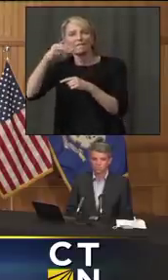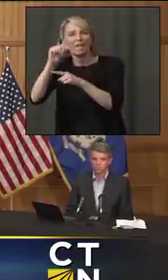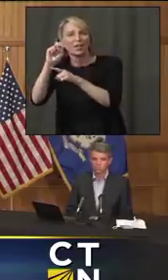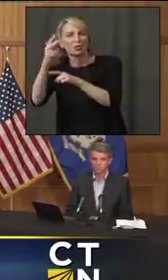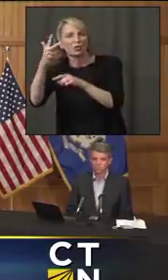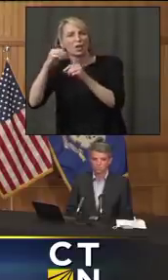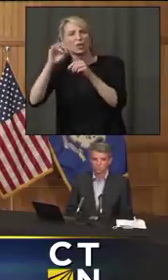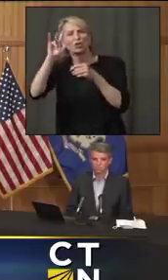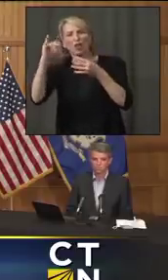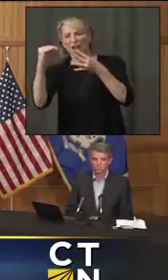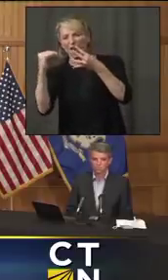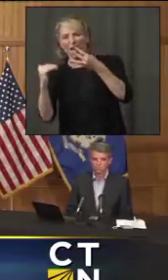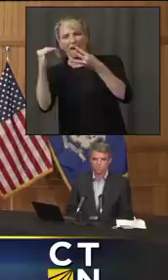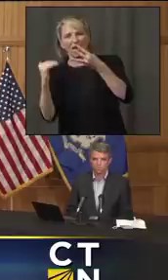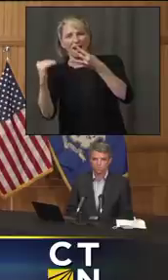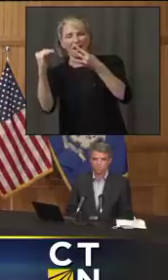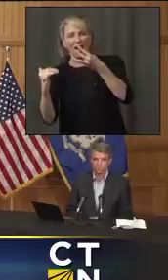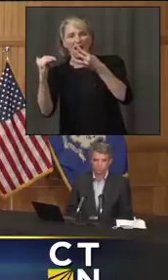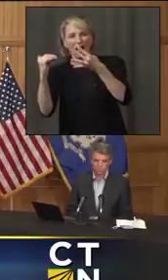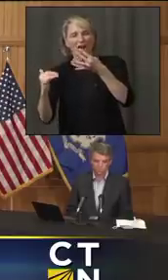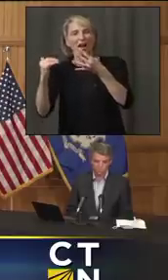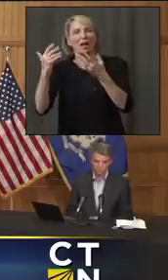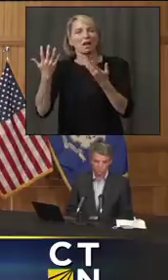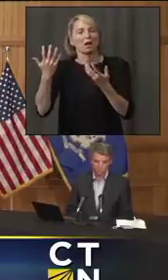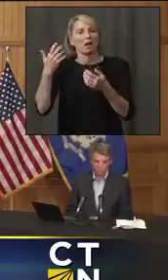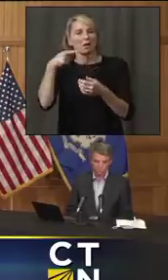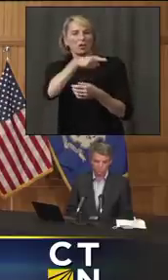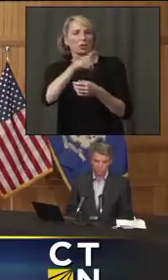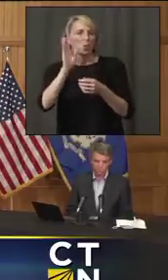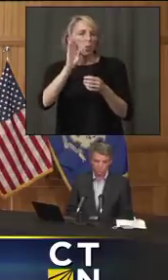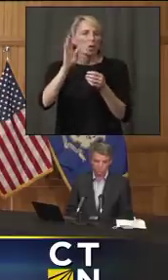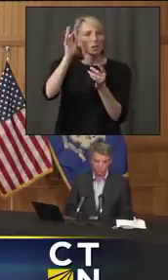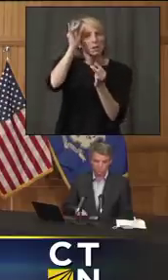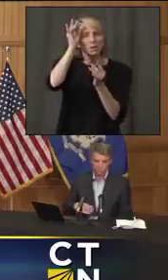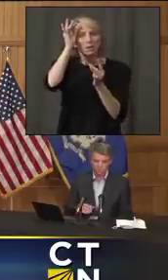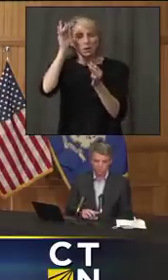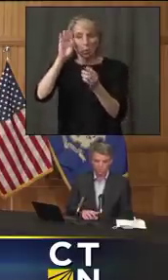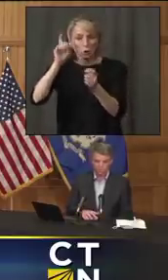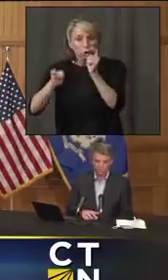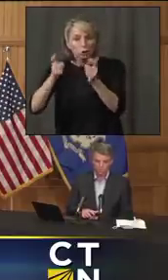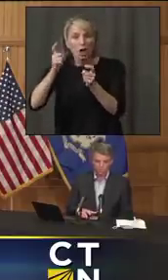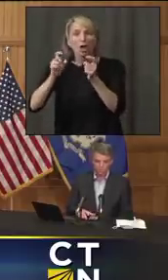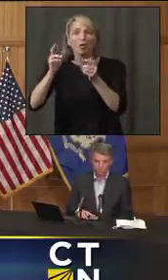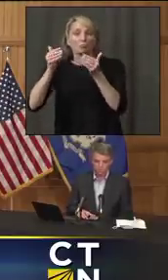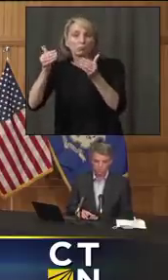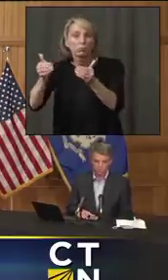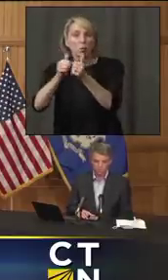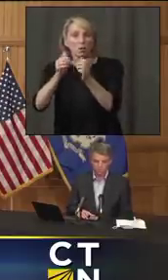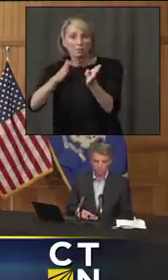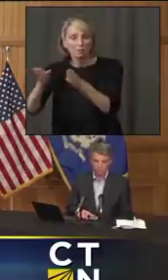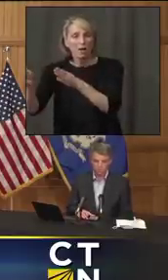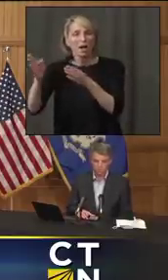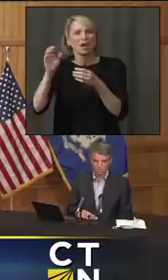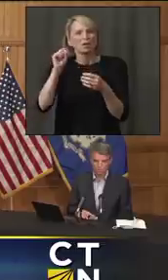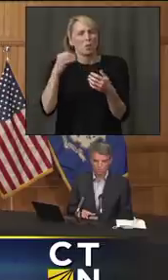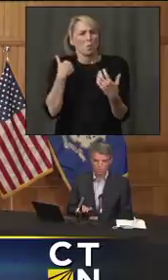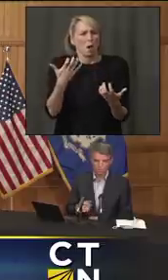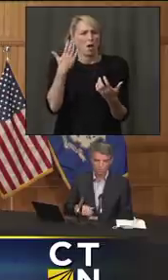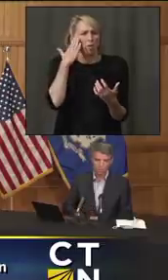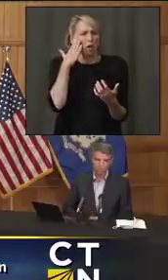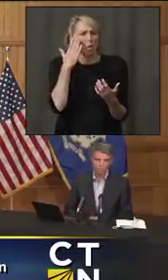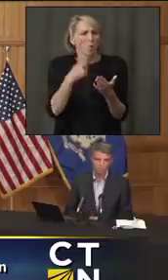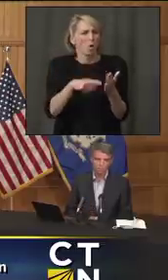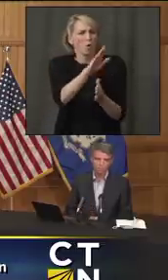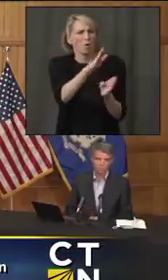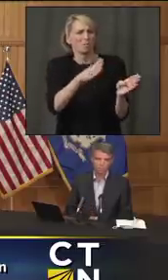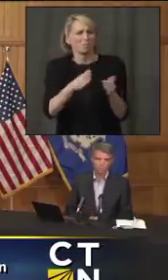by then to make a decision to hold off on reopening other venues or easing some of these restrictions